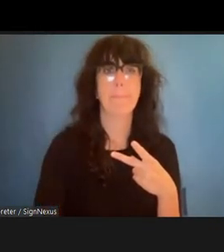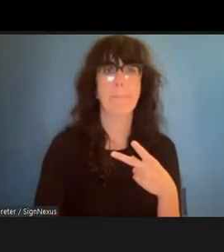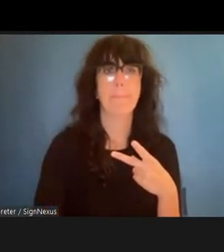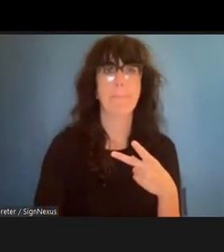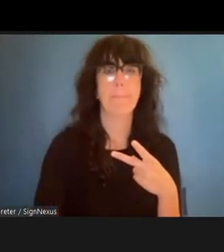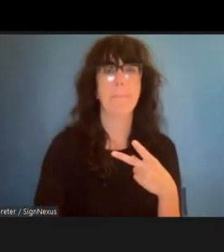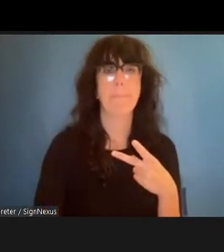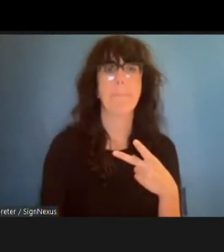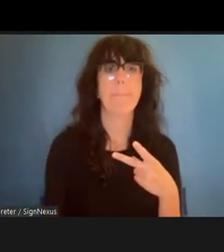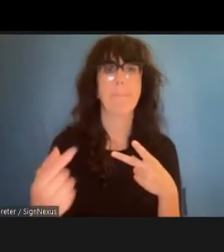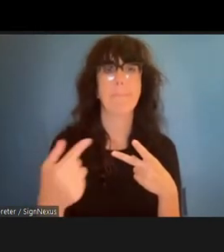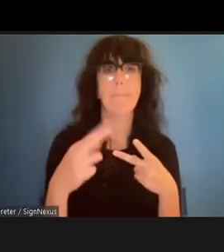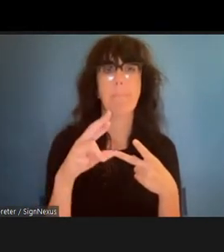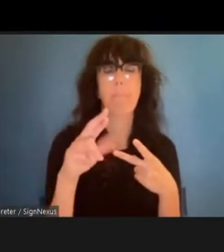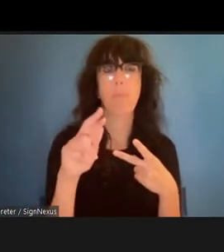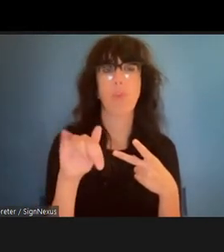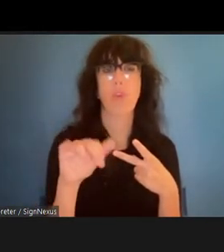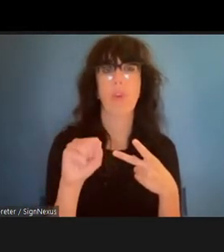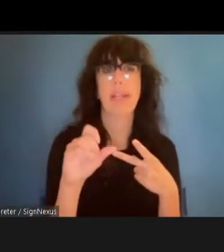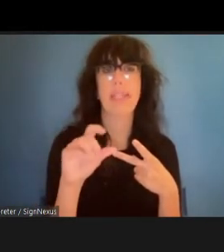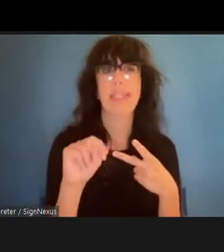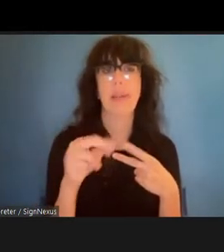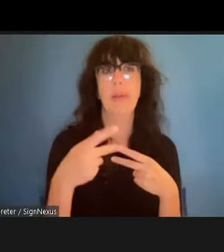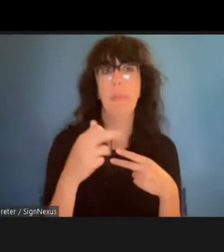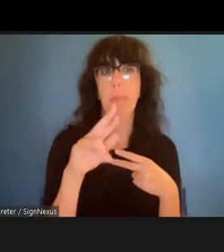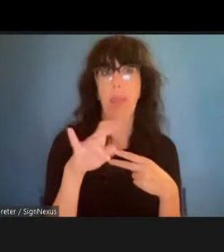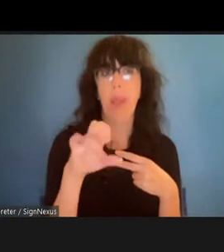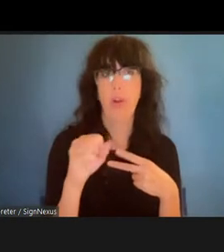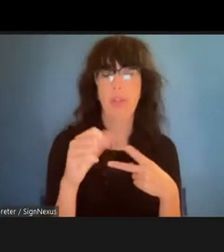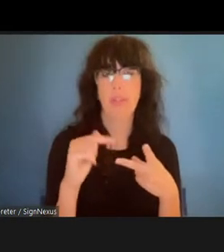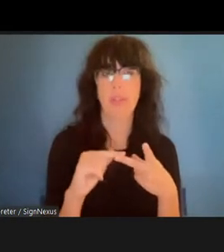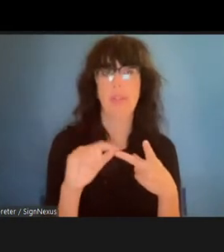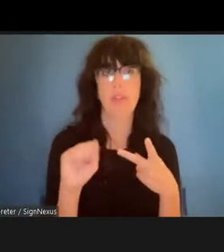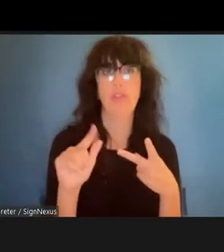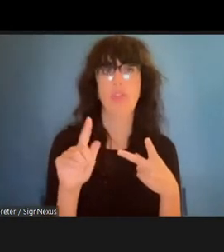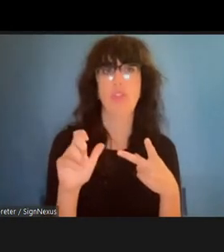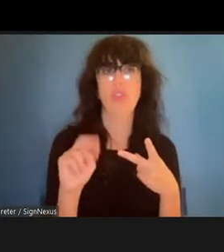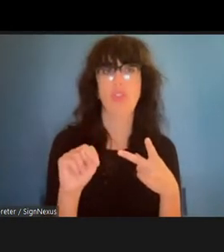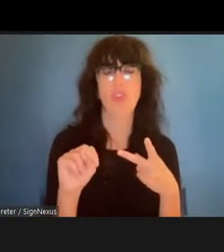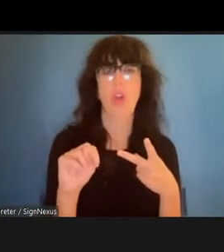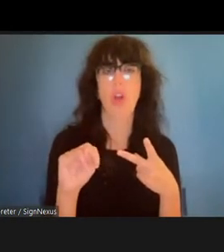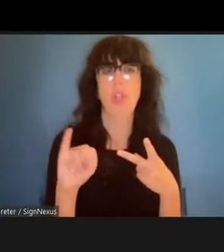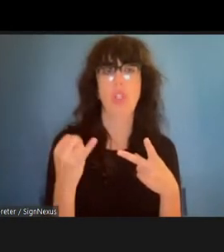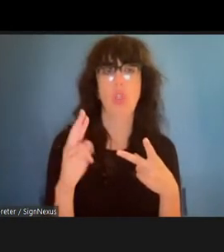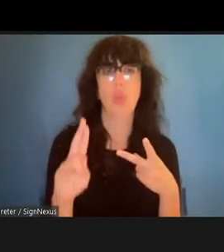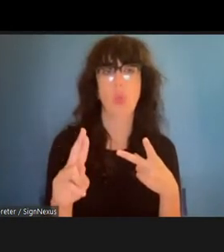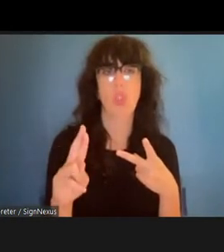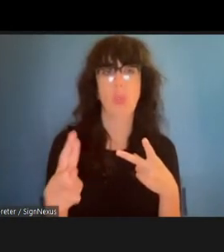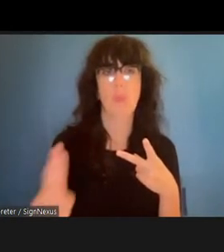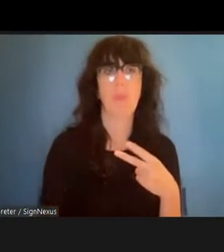the next speaker is grayson paris followed by sean johnson jr